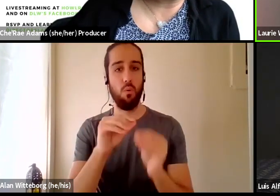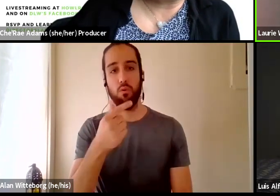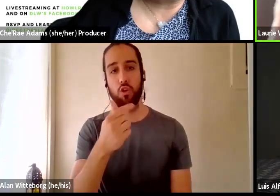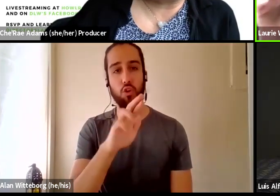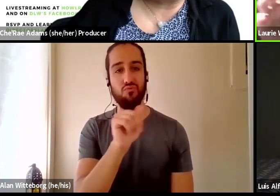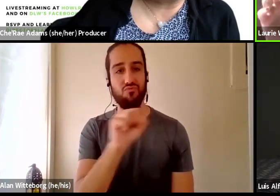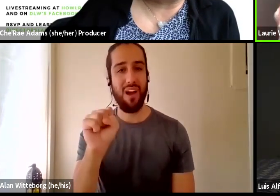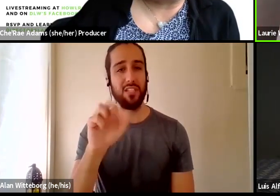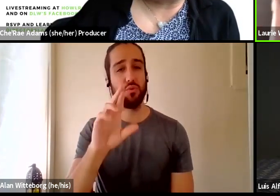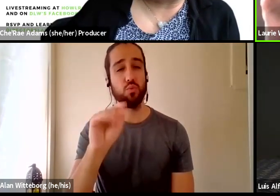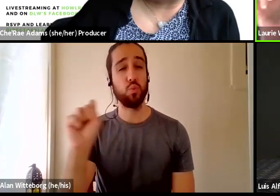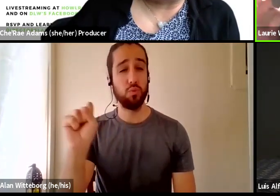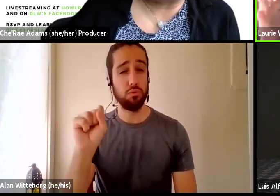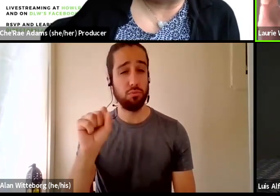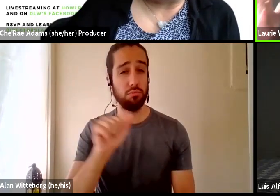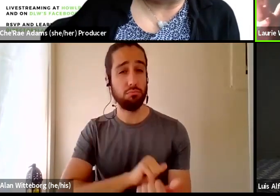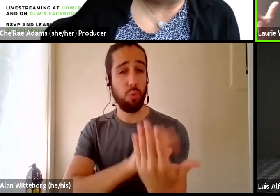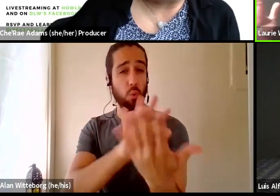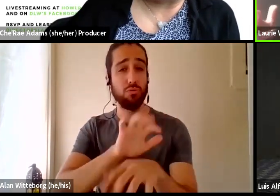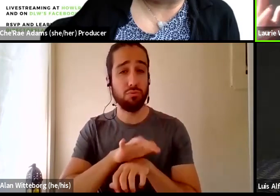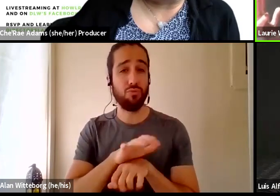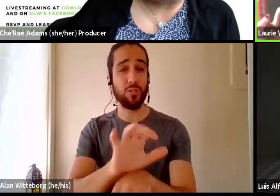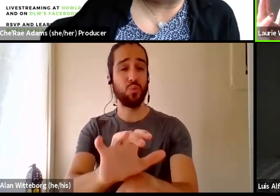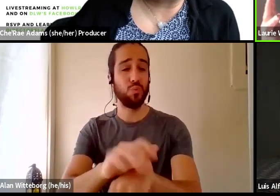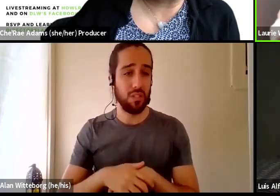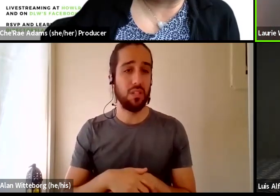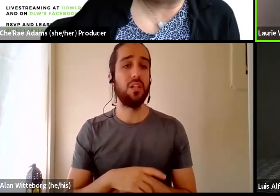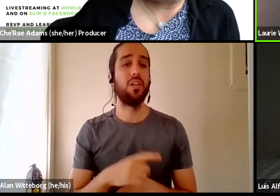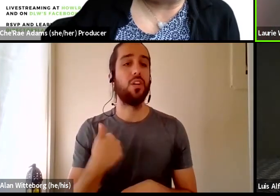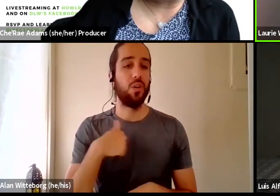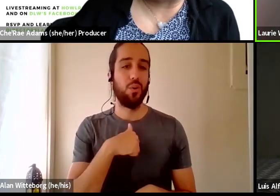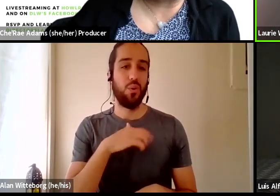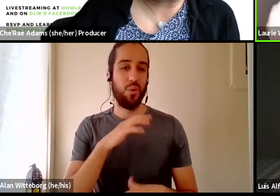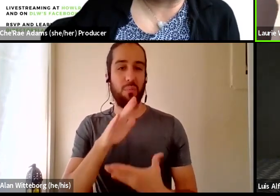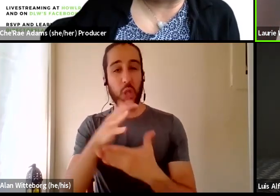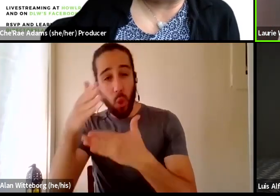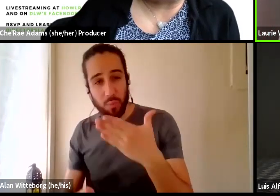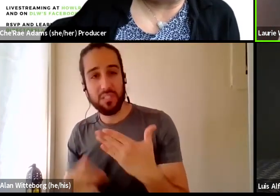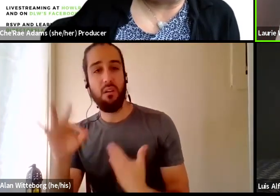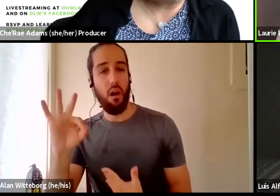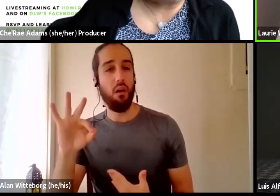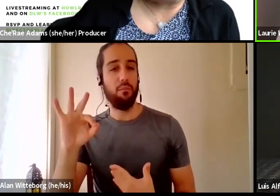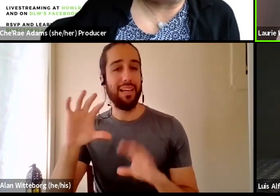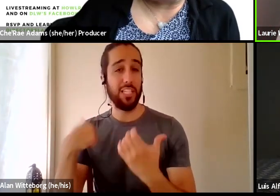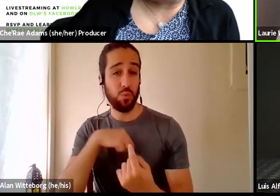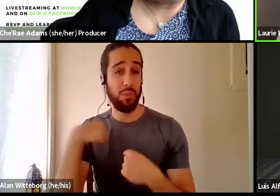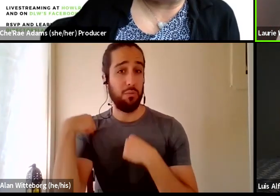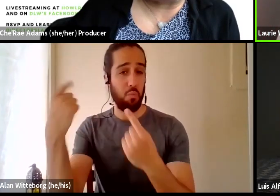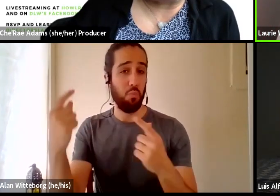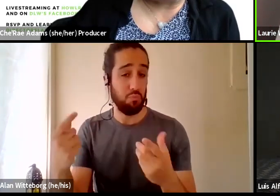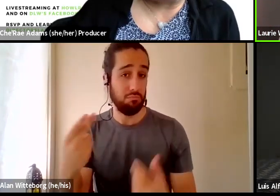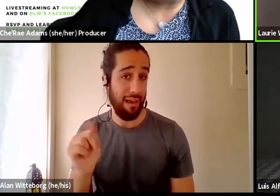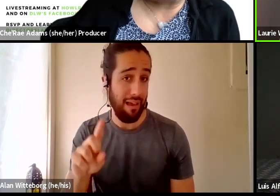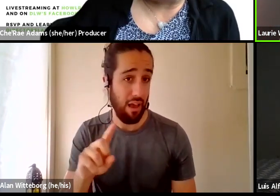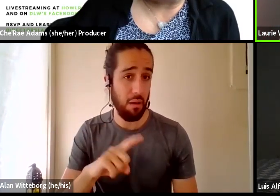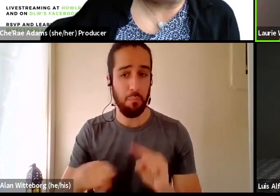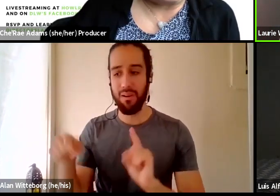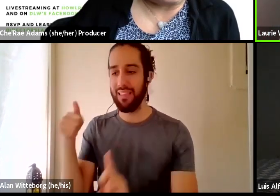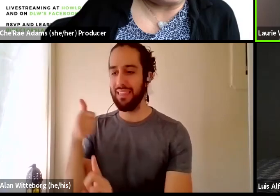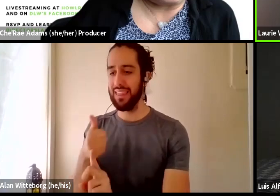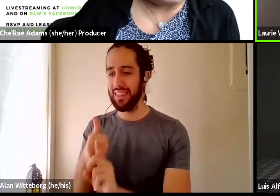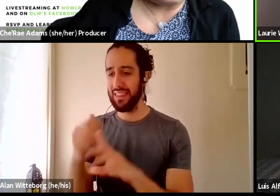were all coming to the culmination of the community classes that we were having, but they were not built up